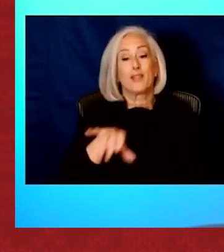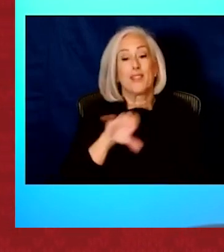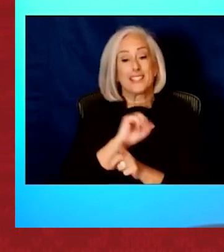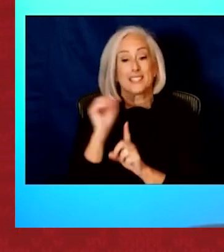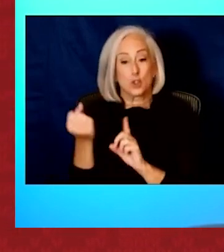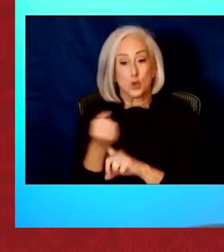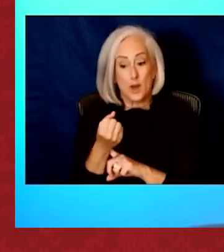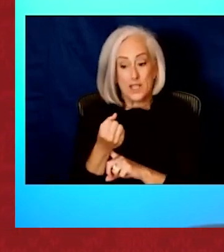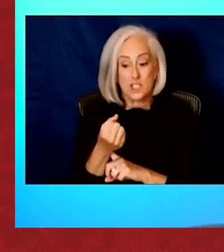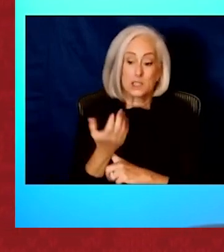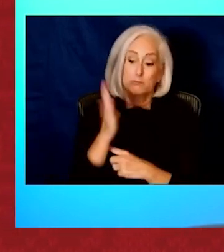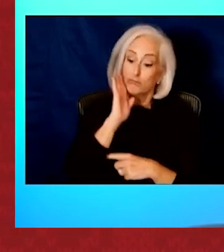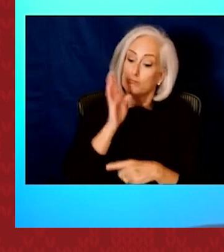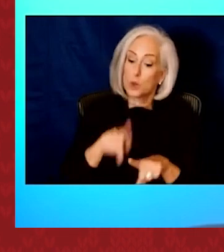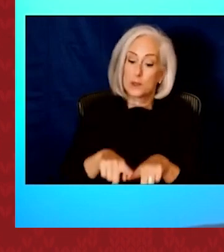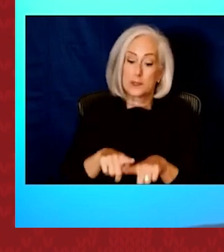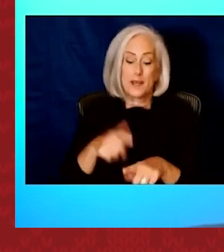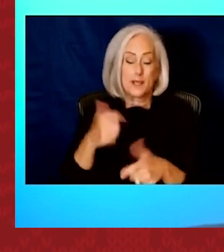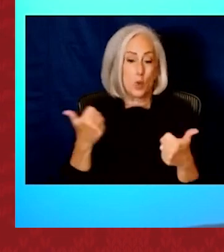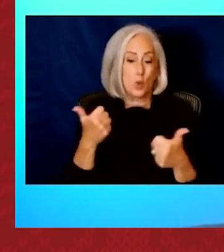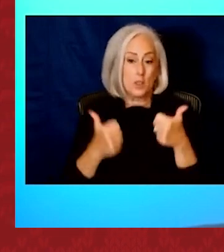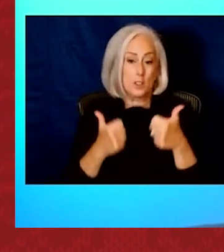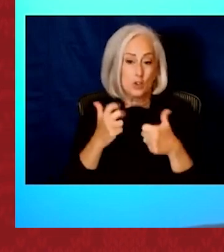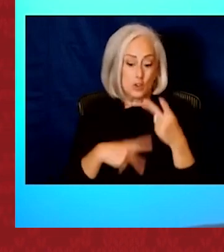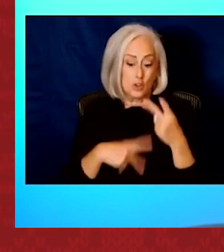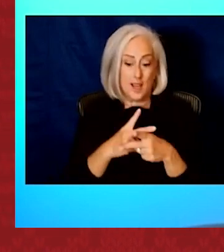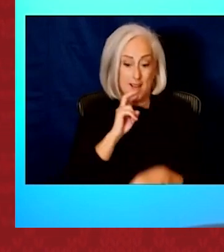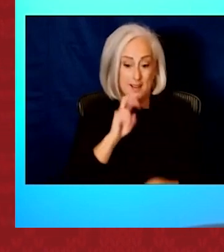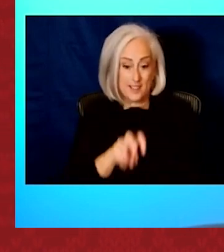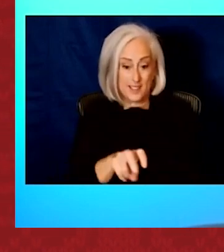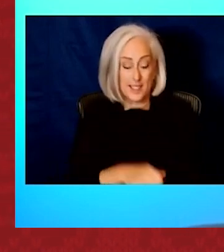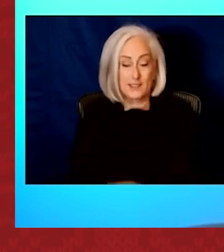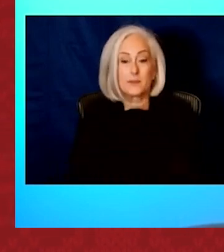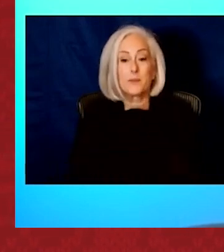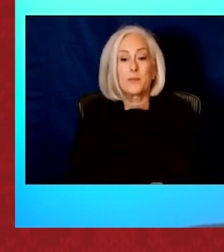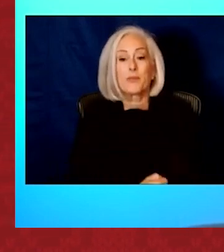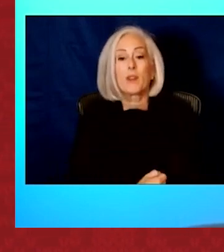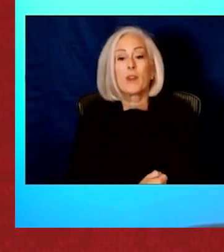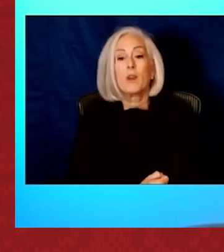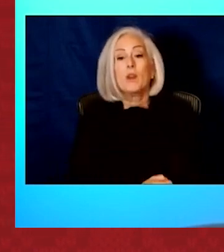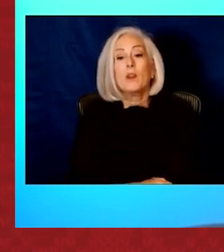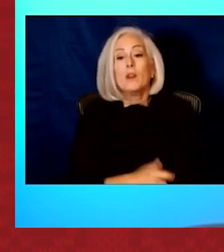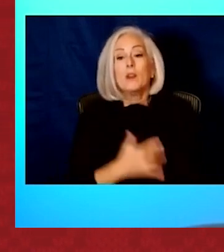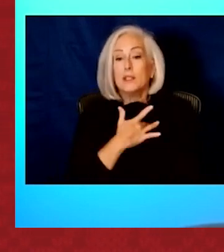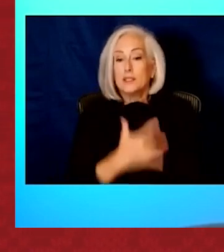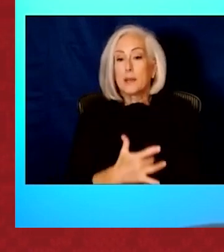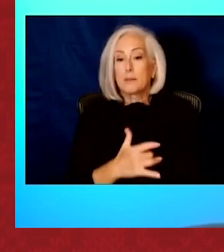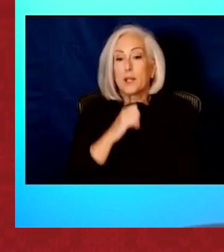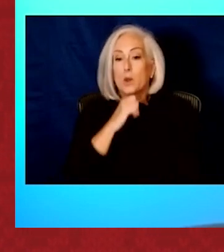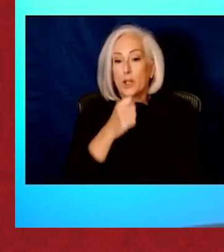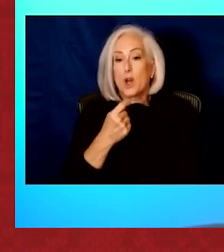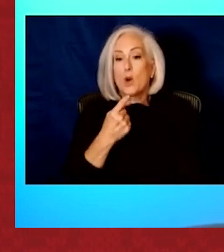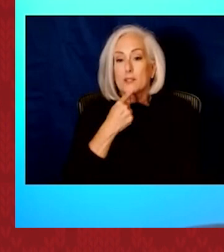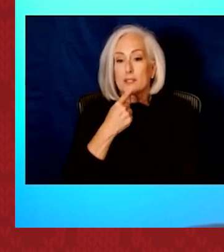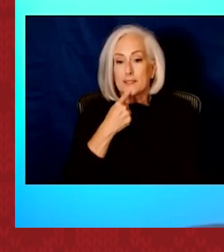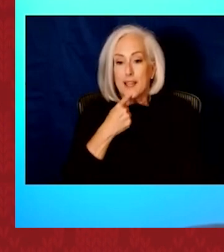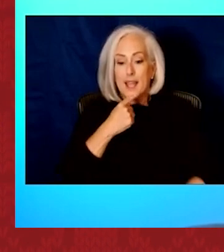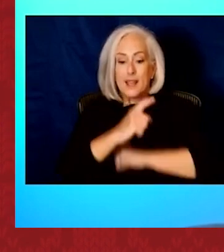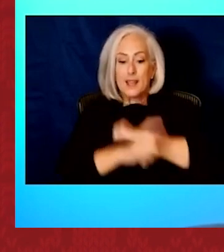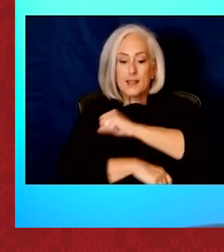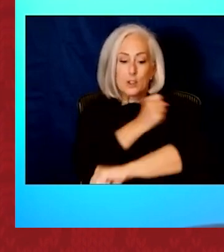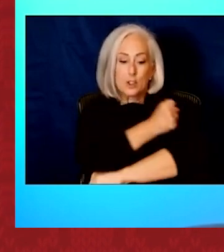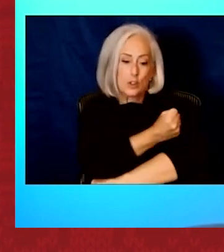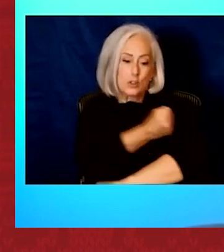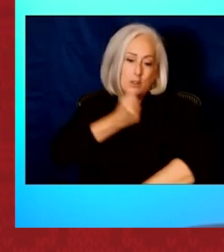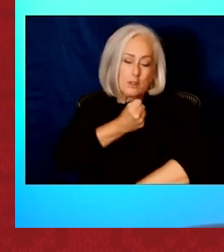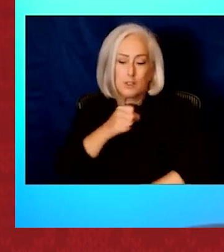is, and because normally we don't recommend tourniquets. However, if it's a cobra, you might consider a tourniquet because you don't want that